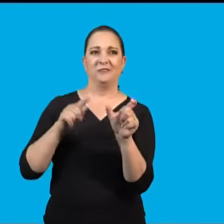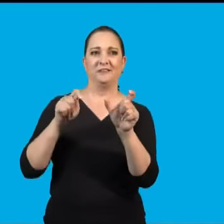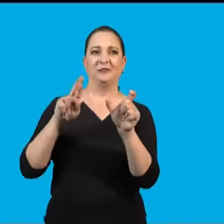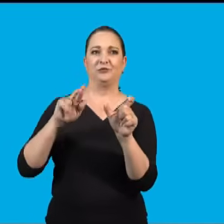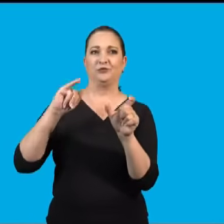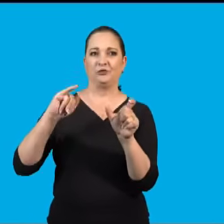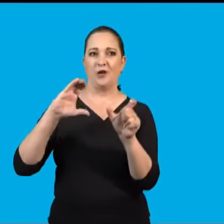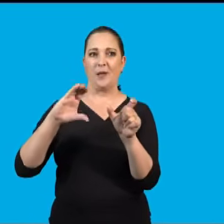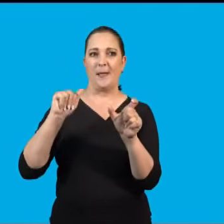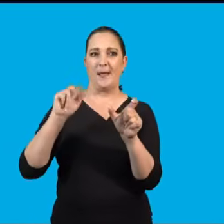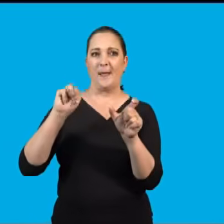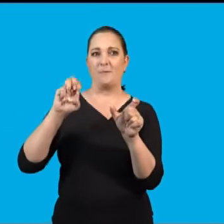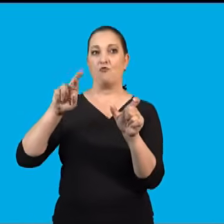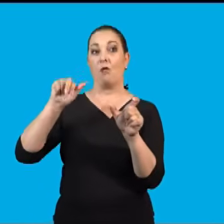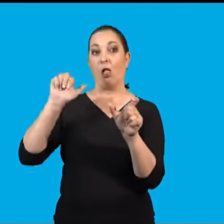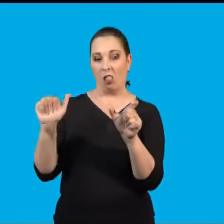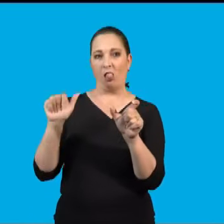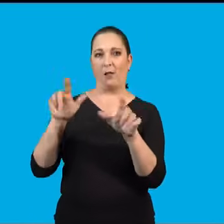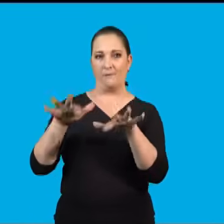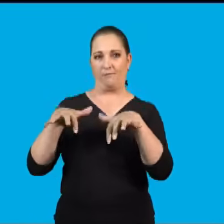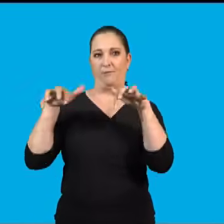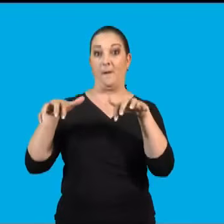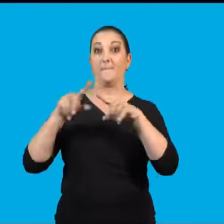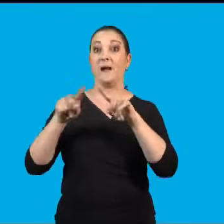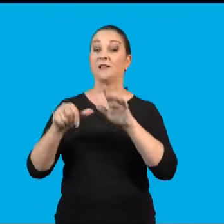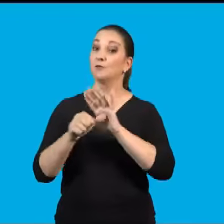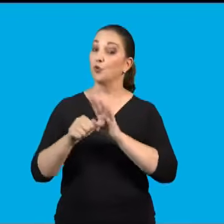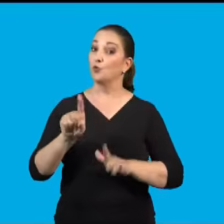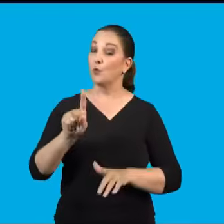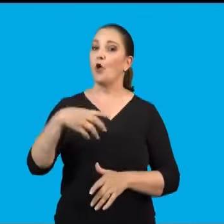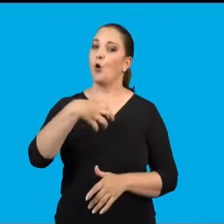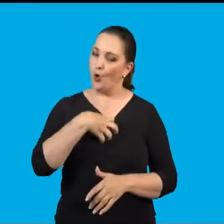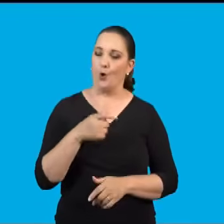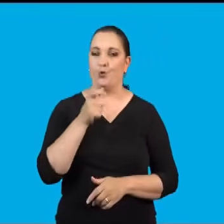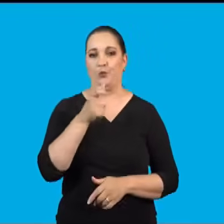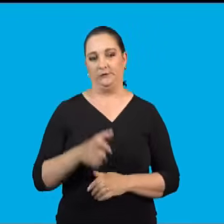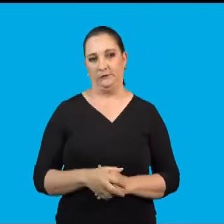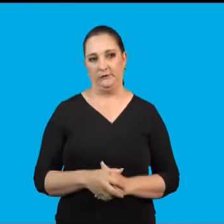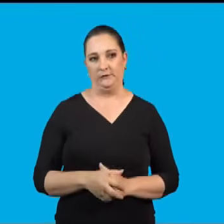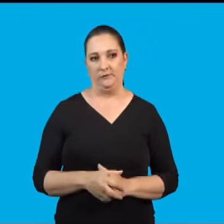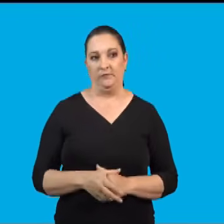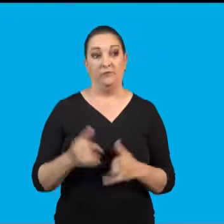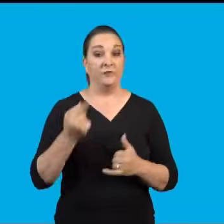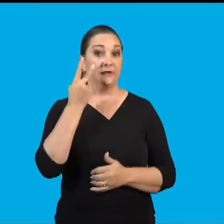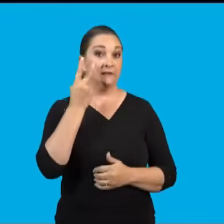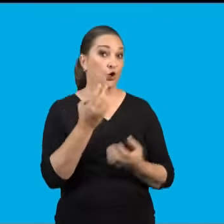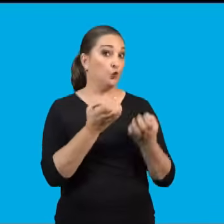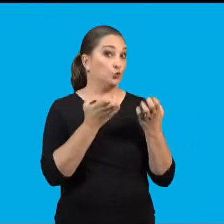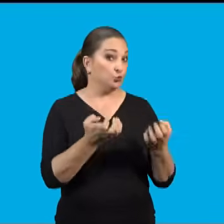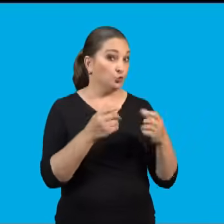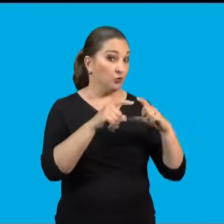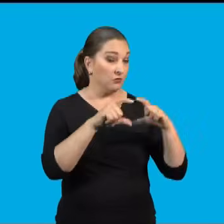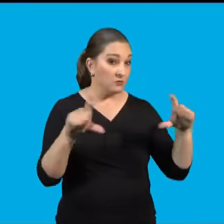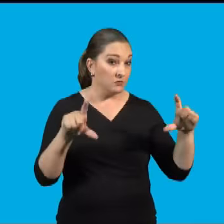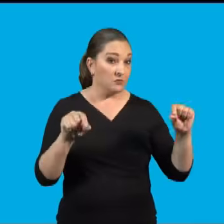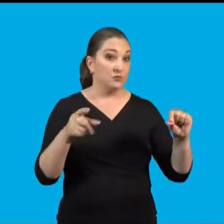your own words. So I'm underlining in your own words because that is very important. Okay, now, if you look at the source, it